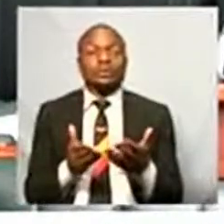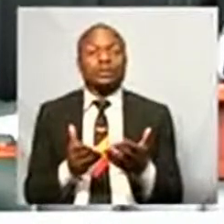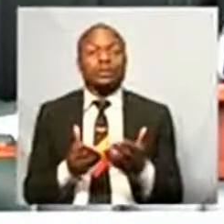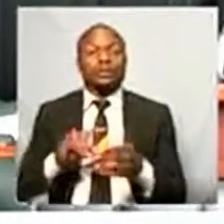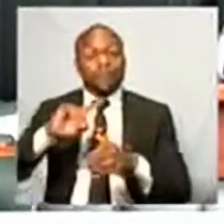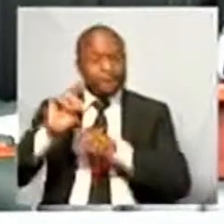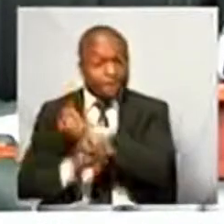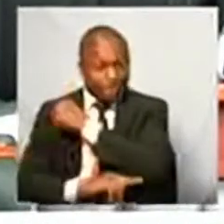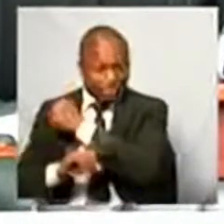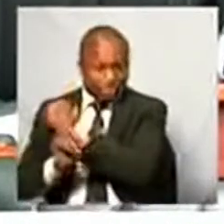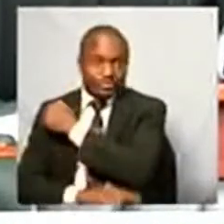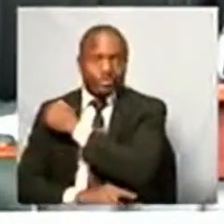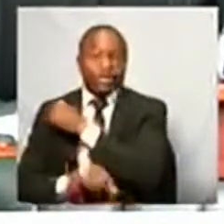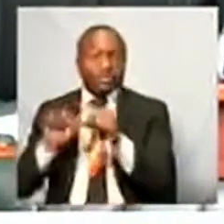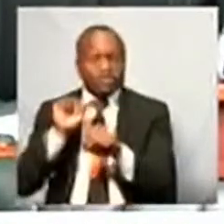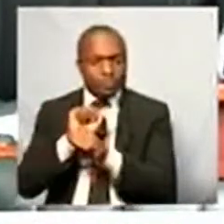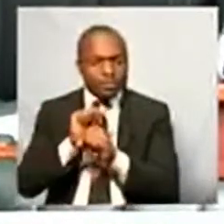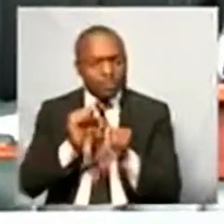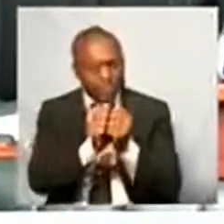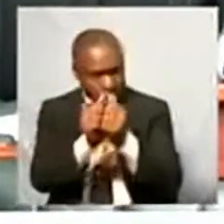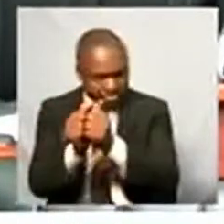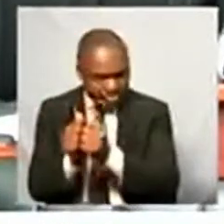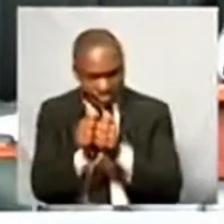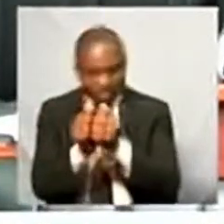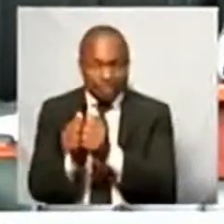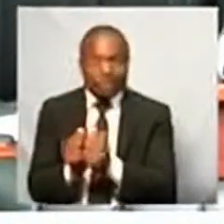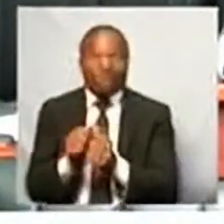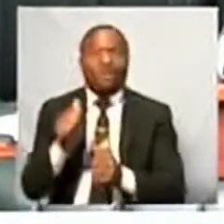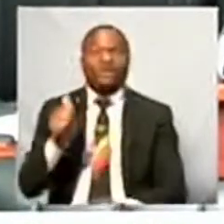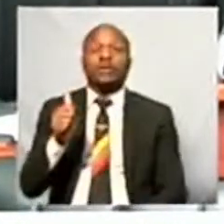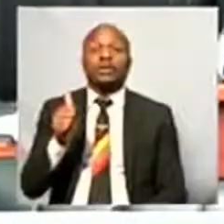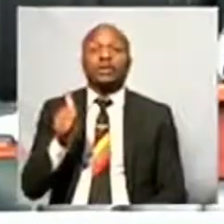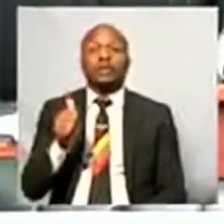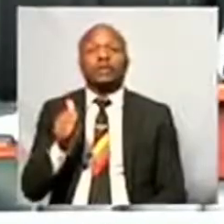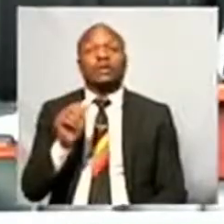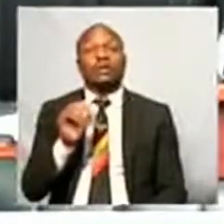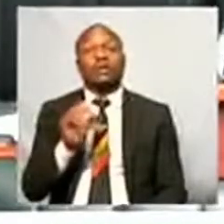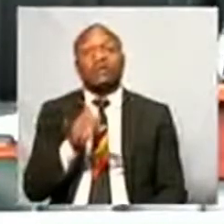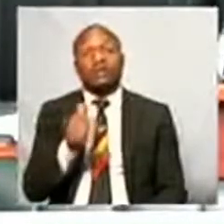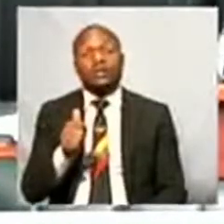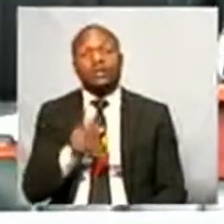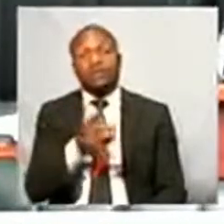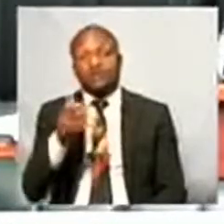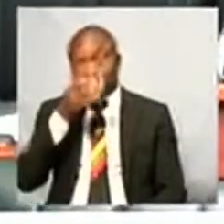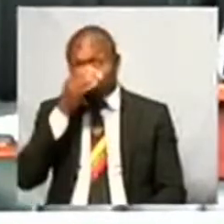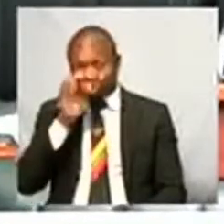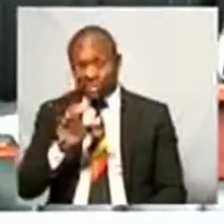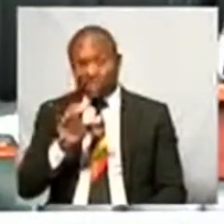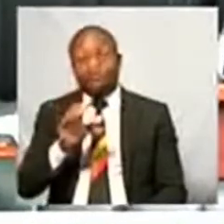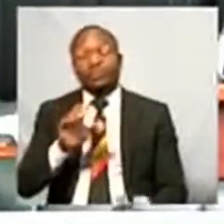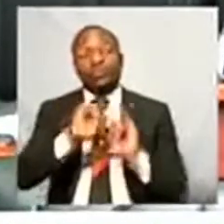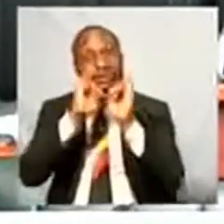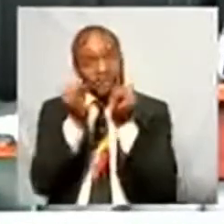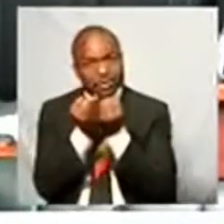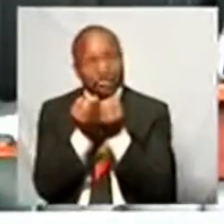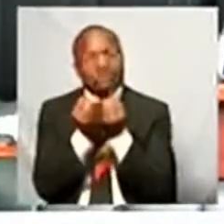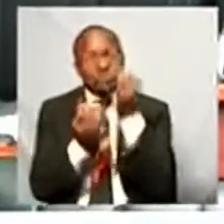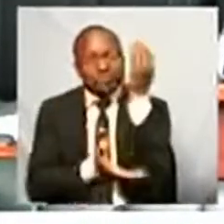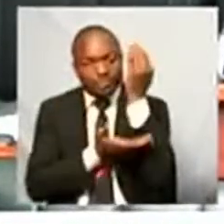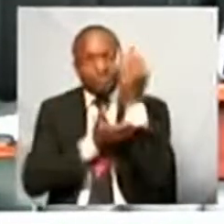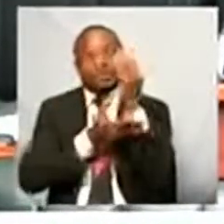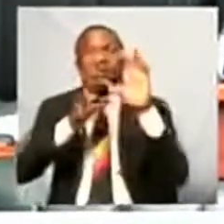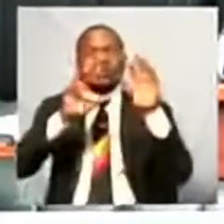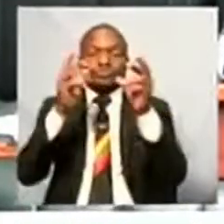necessary, and works in close collaboration with anti-corruption agencies to uphold integrity and accountability within